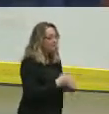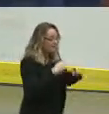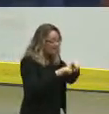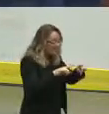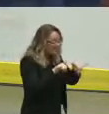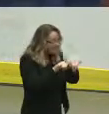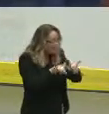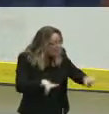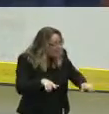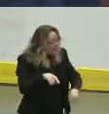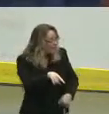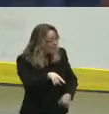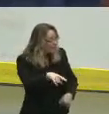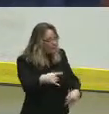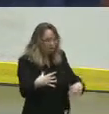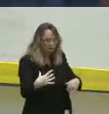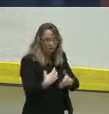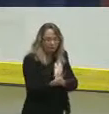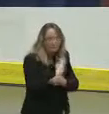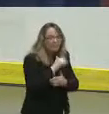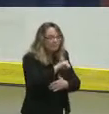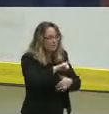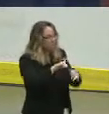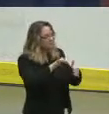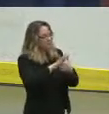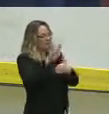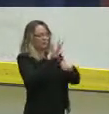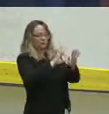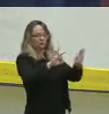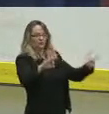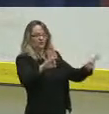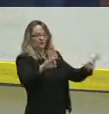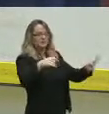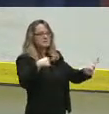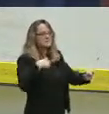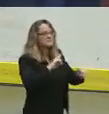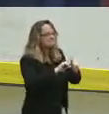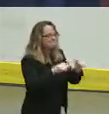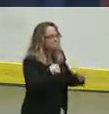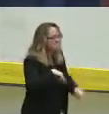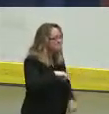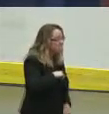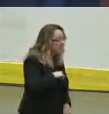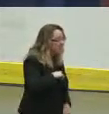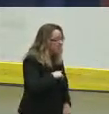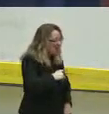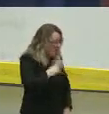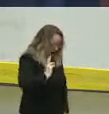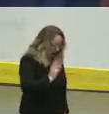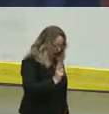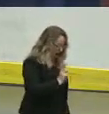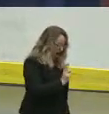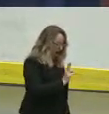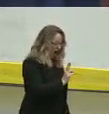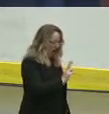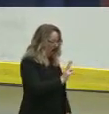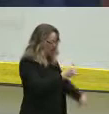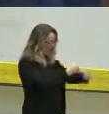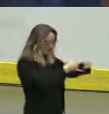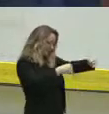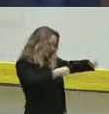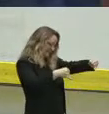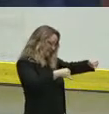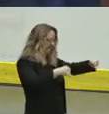we all came running to this finish line, degree in hand, because nothing and no one could stop us, but that's just not